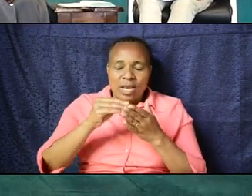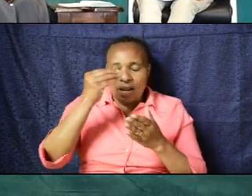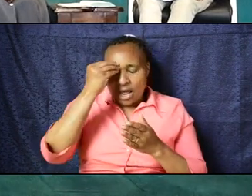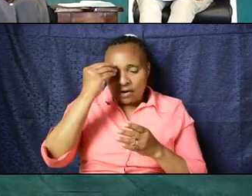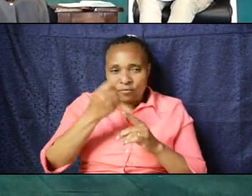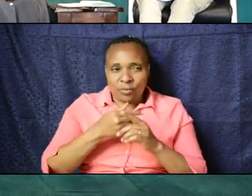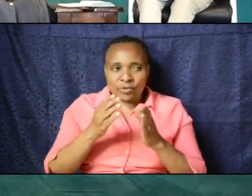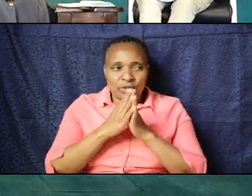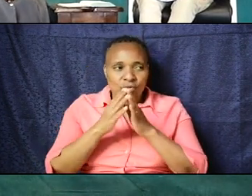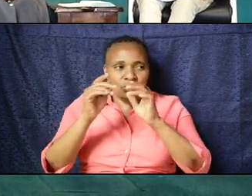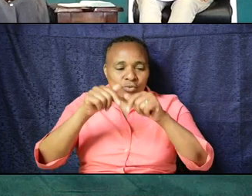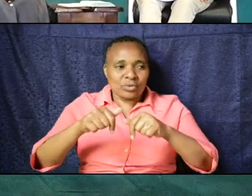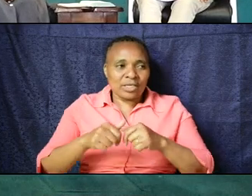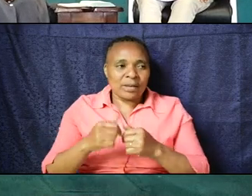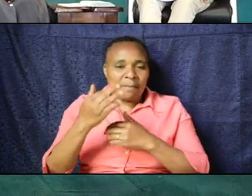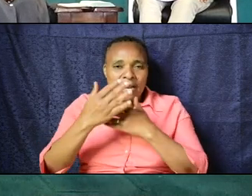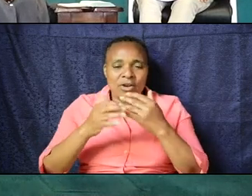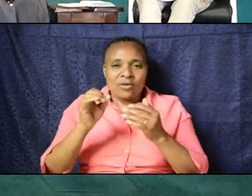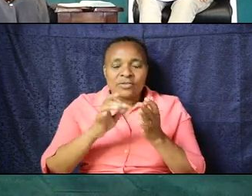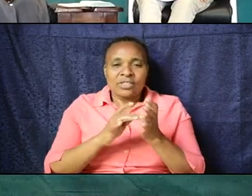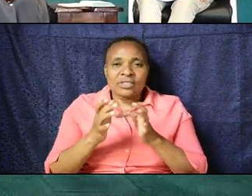this story today about the blood of Jesus?